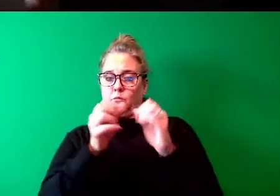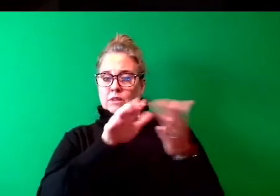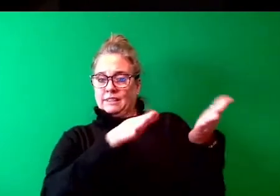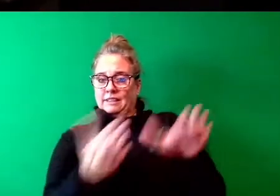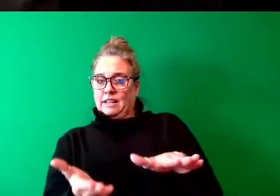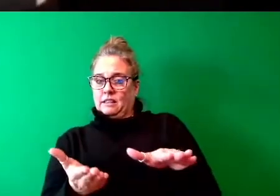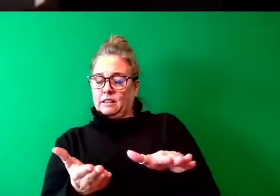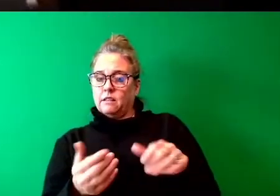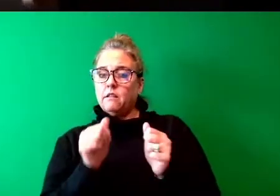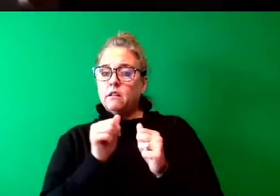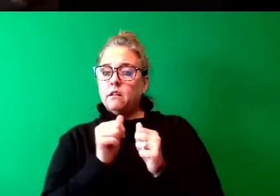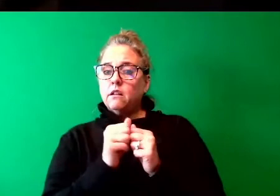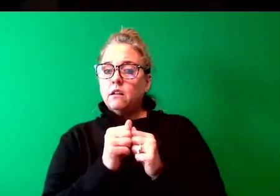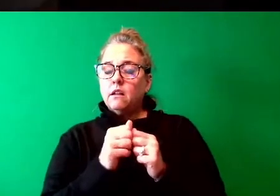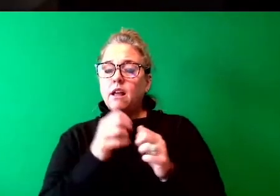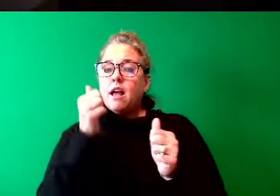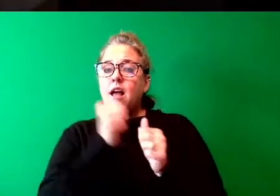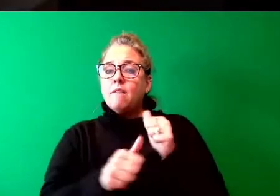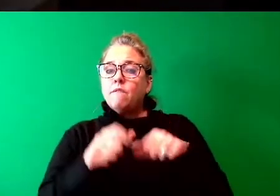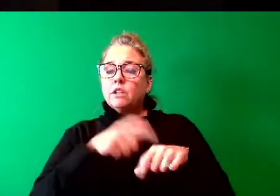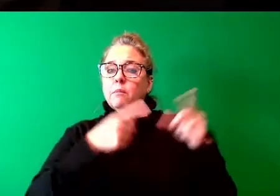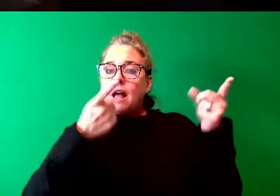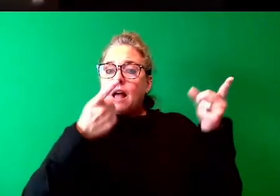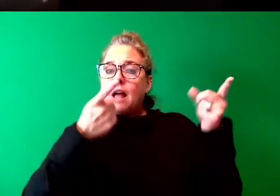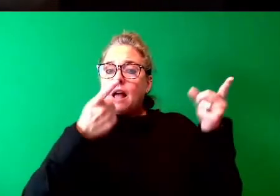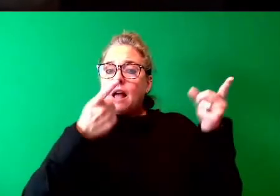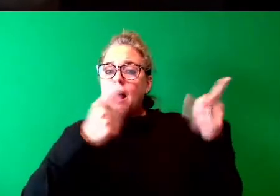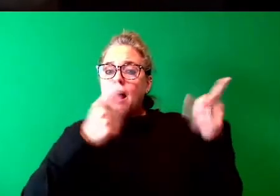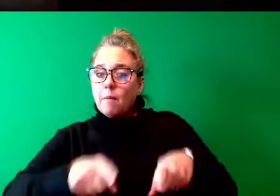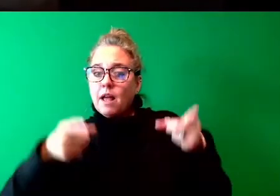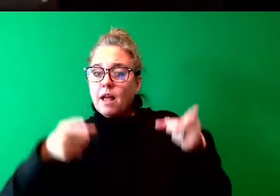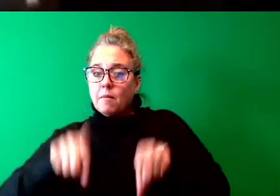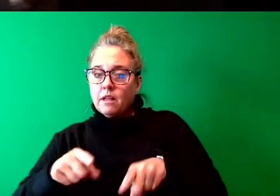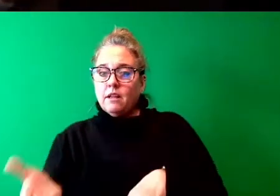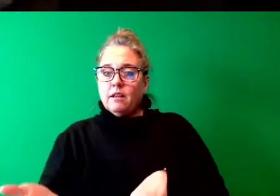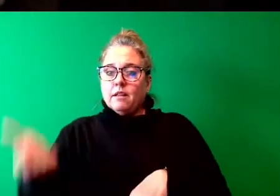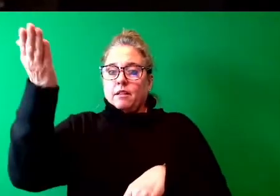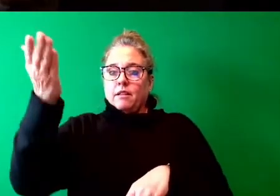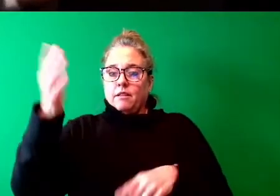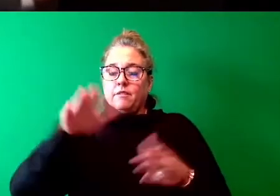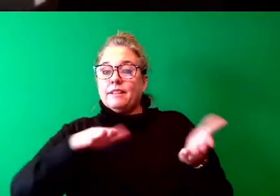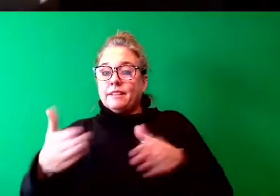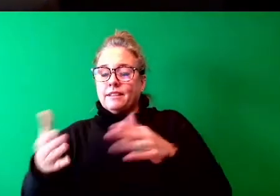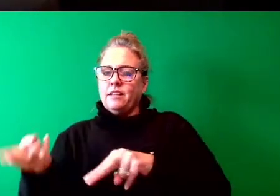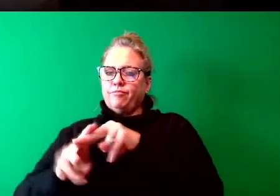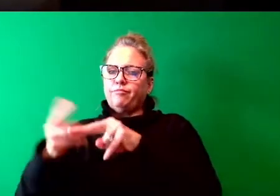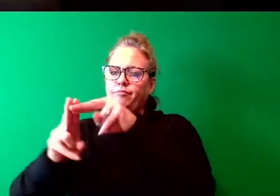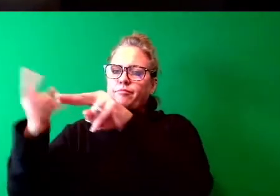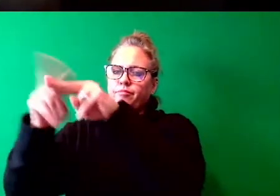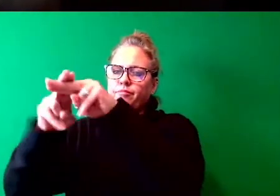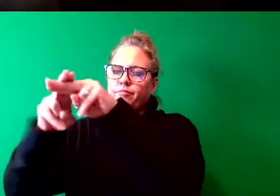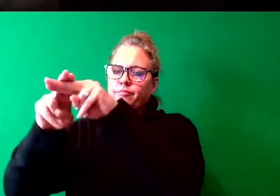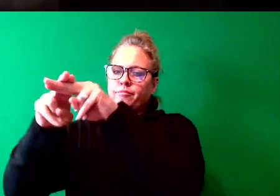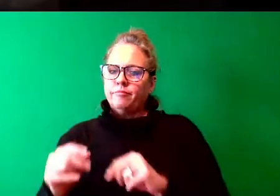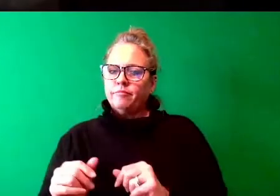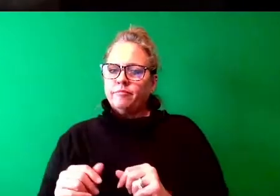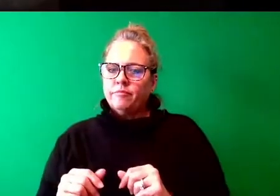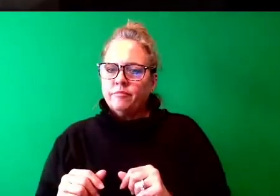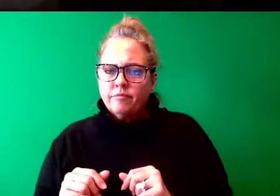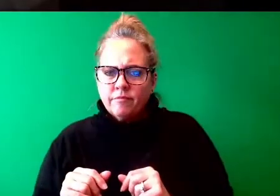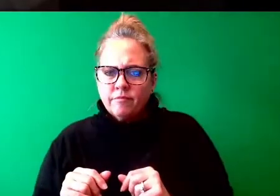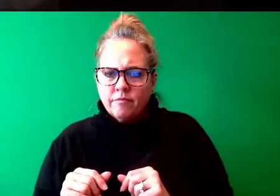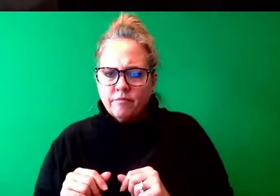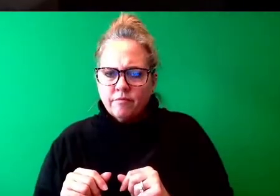step back and look at this, what happens is every time the incidence goes up, hospitalizations go up and deaths go up. On that fourth box, that was